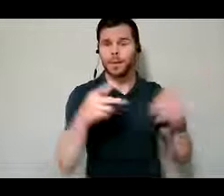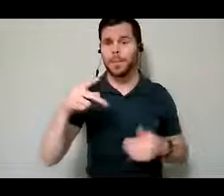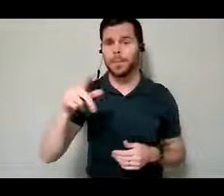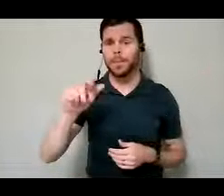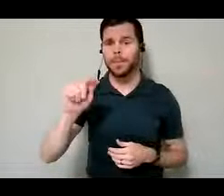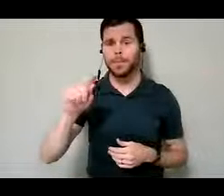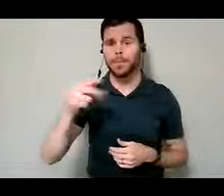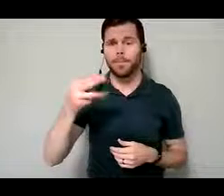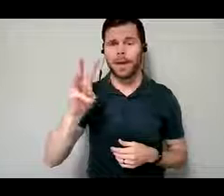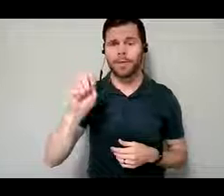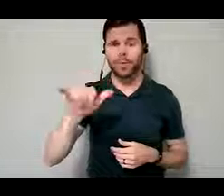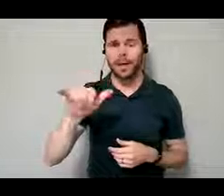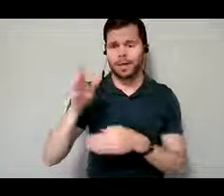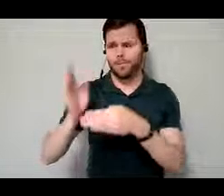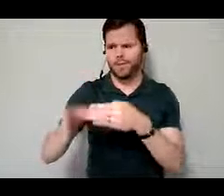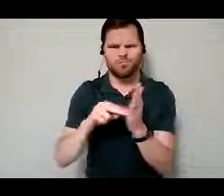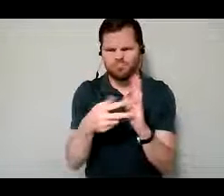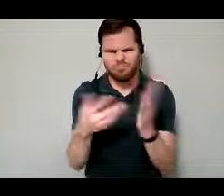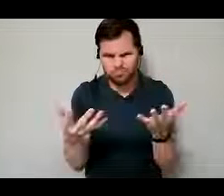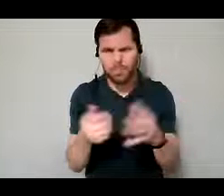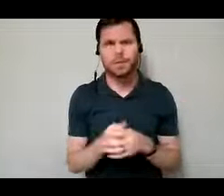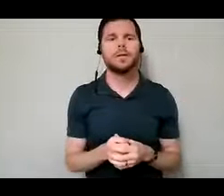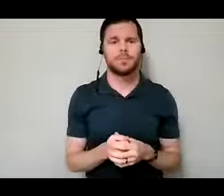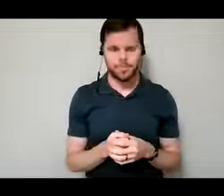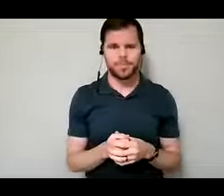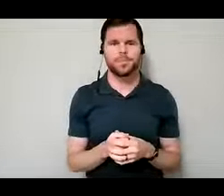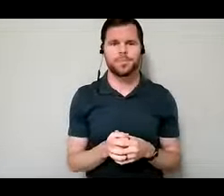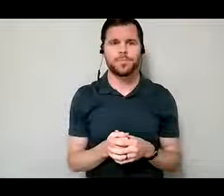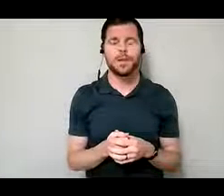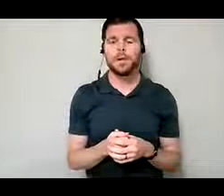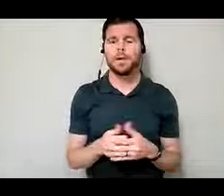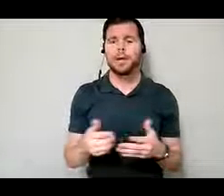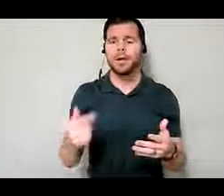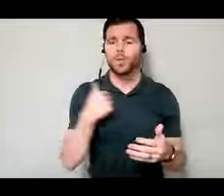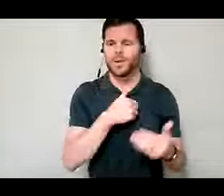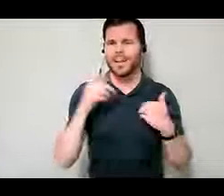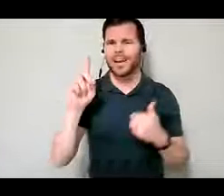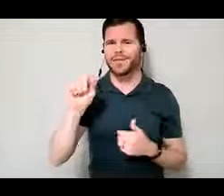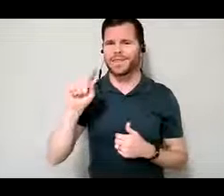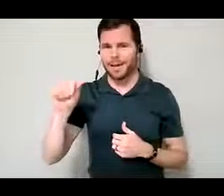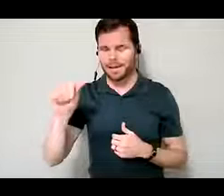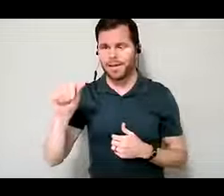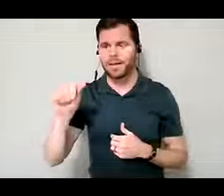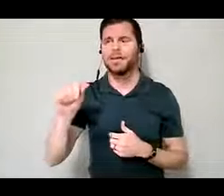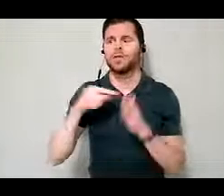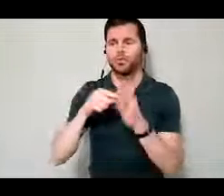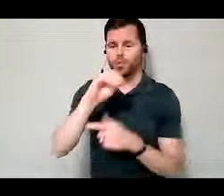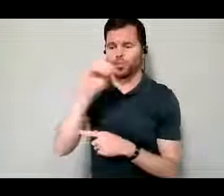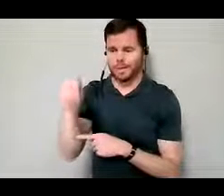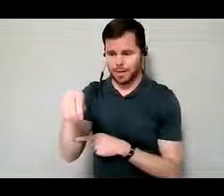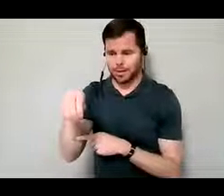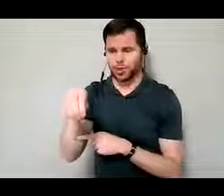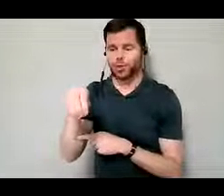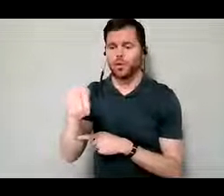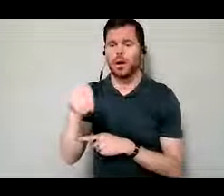means. So we look at a piece of data around the percentage of students that are part of a cohort that